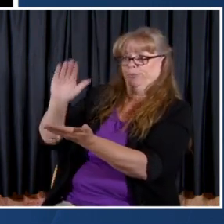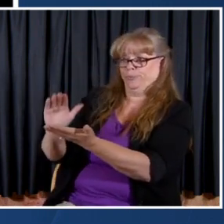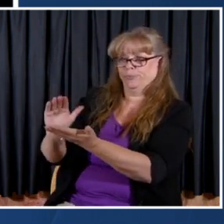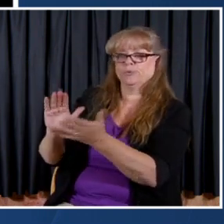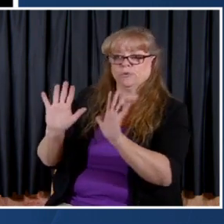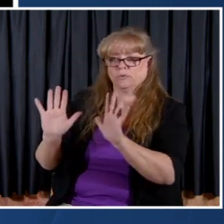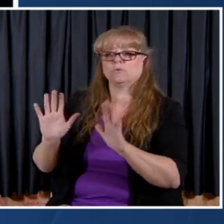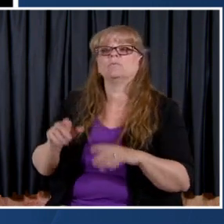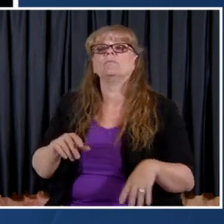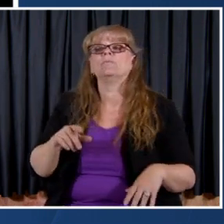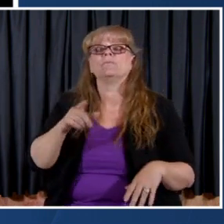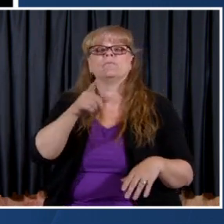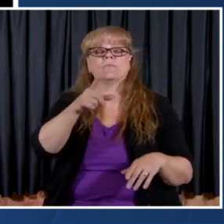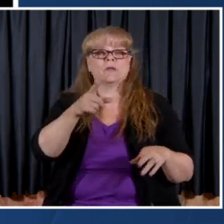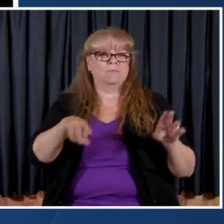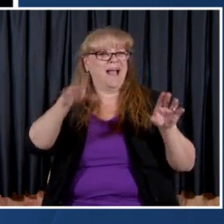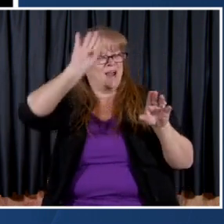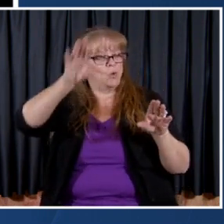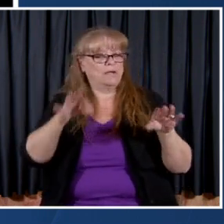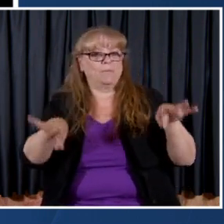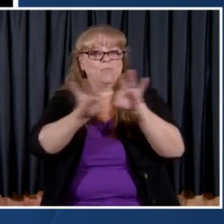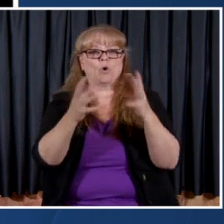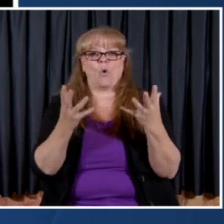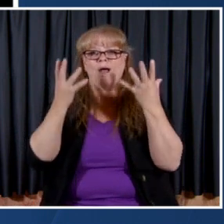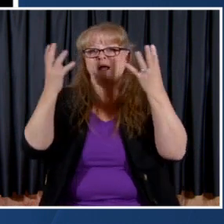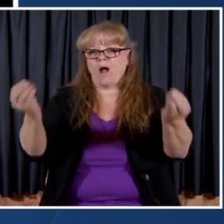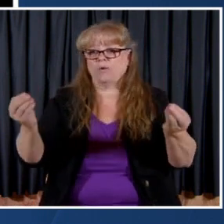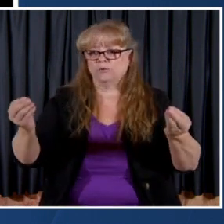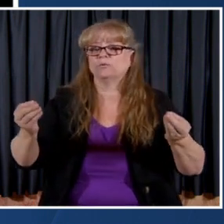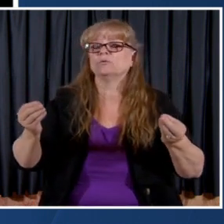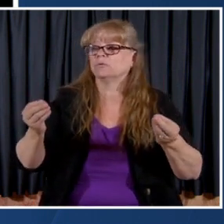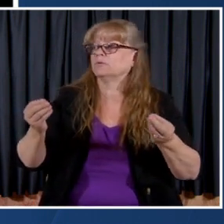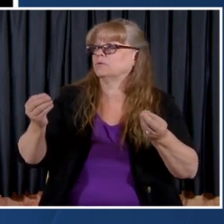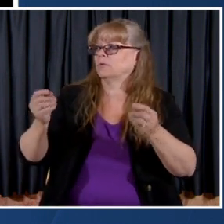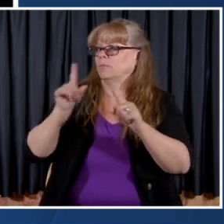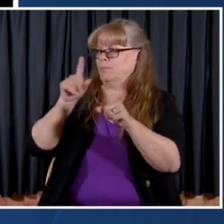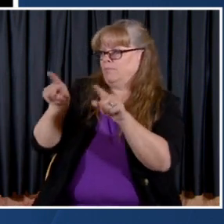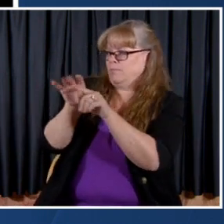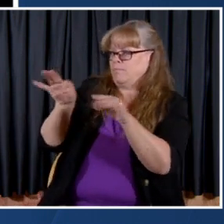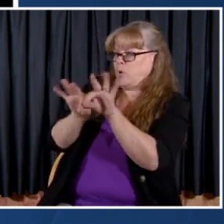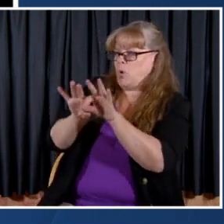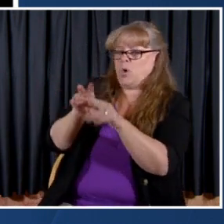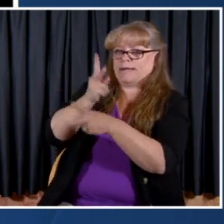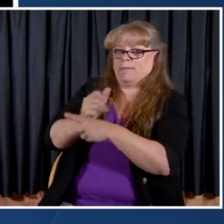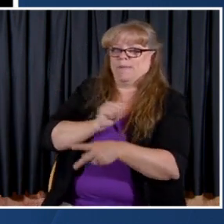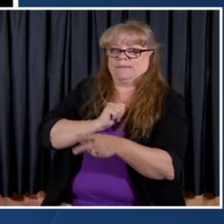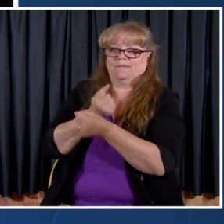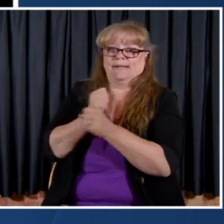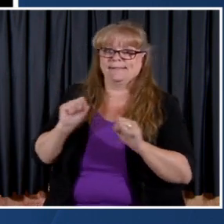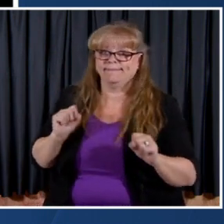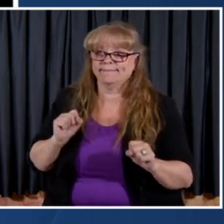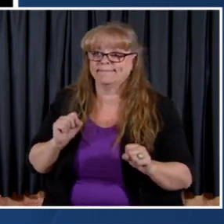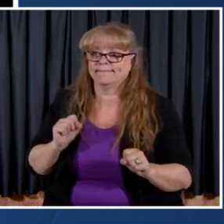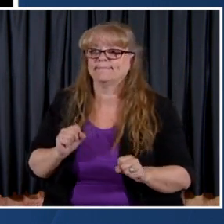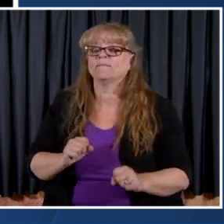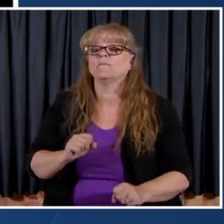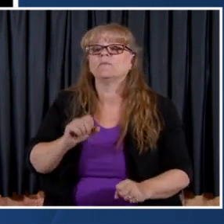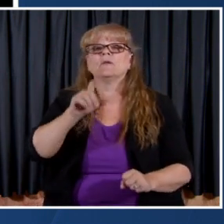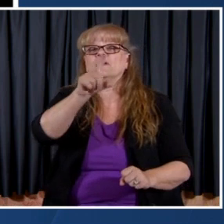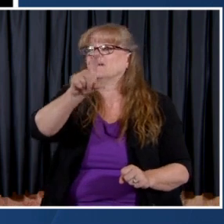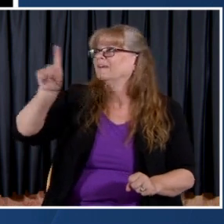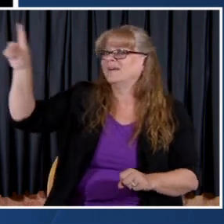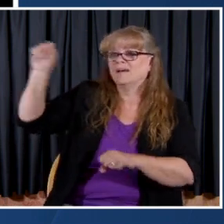us. Our amazing, majestic outdoor spaces have been here for tens or hundreds of thousands of years. They're going to be here long after we're